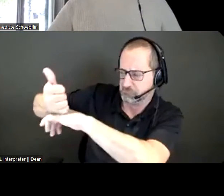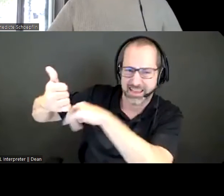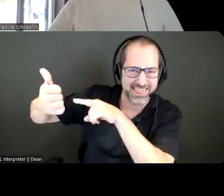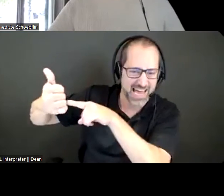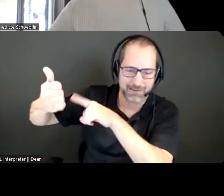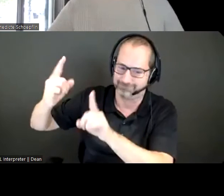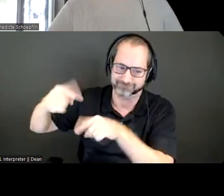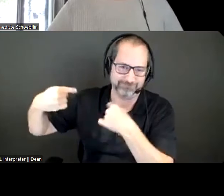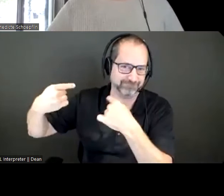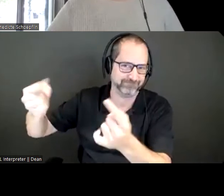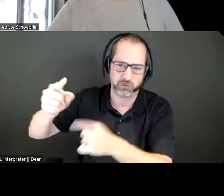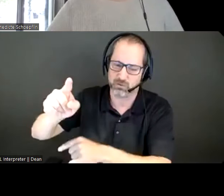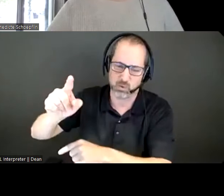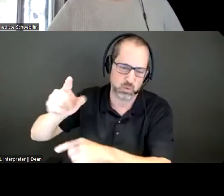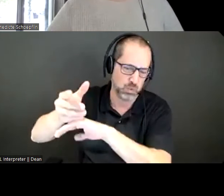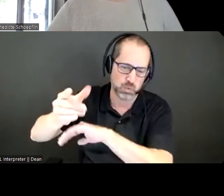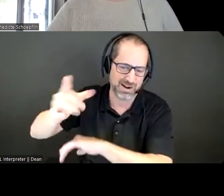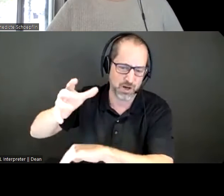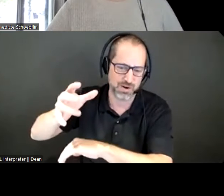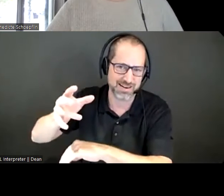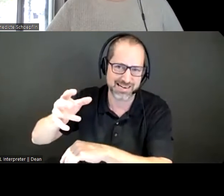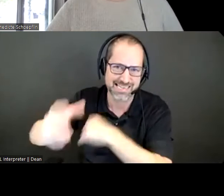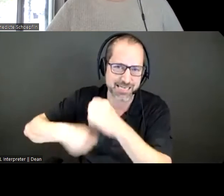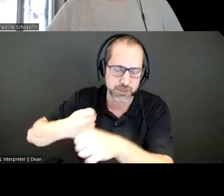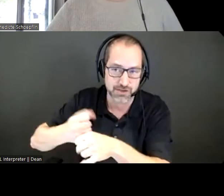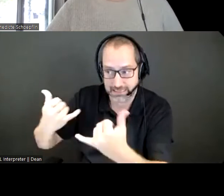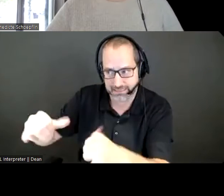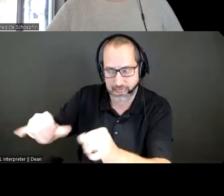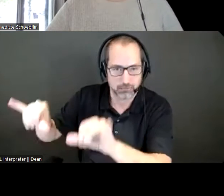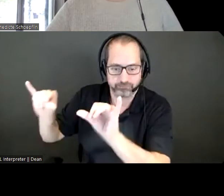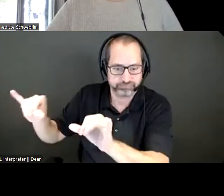of years, and they still exist today to oppress and